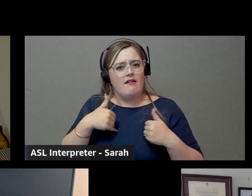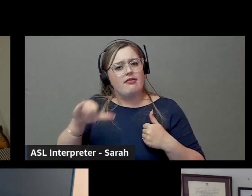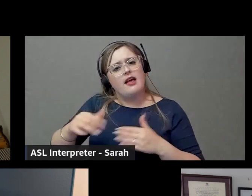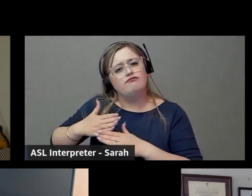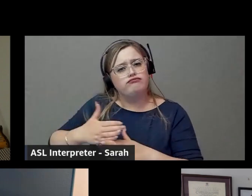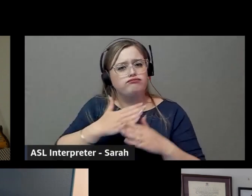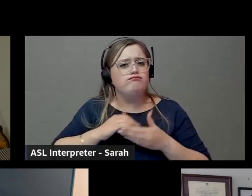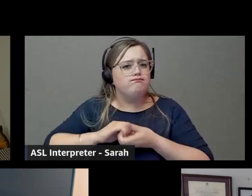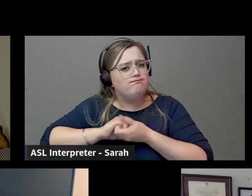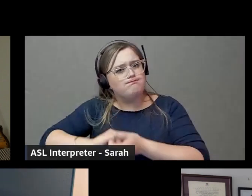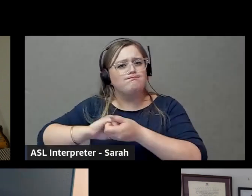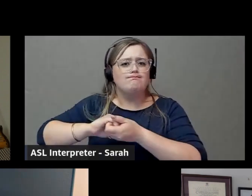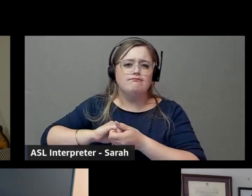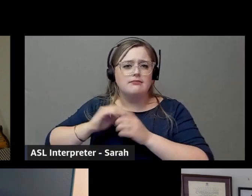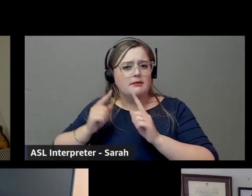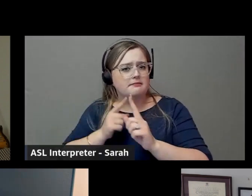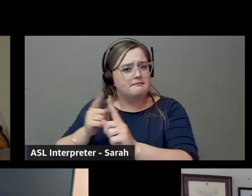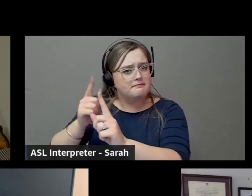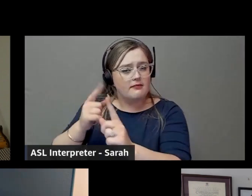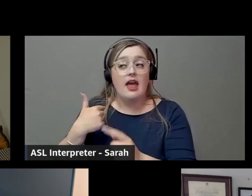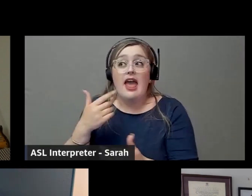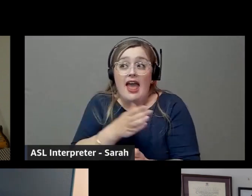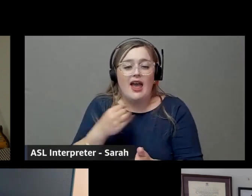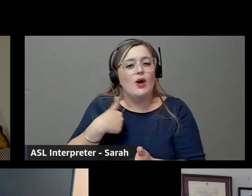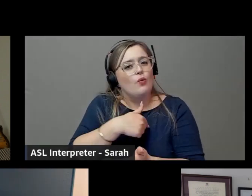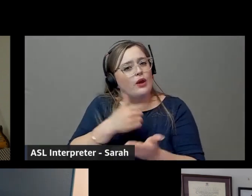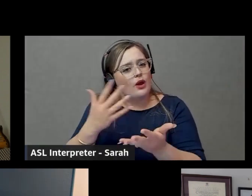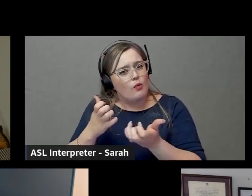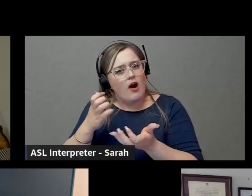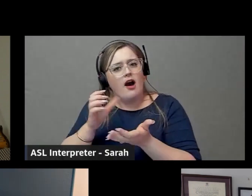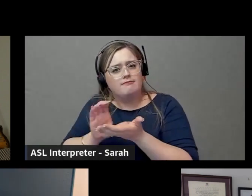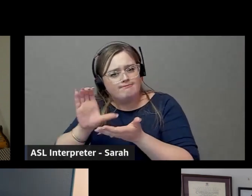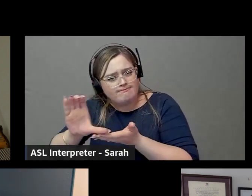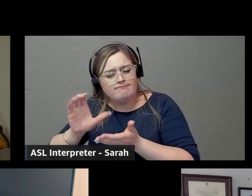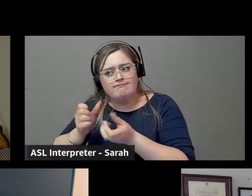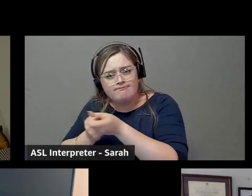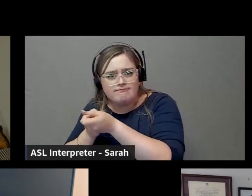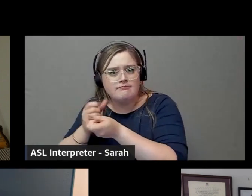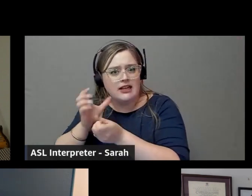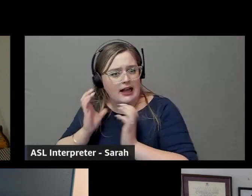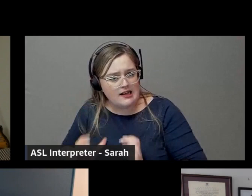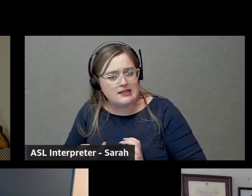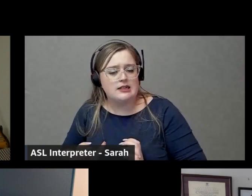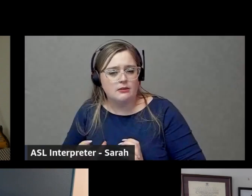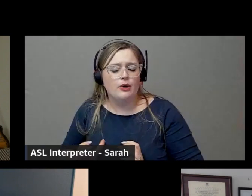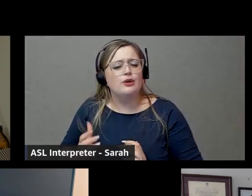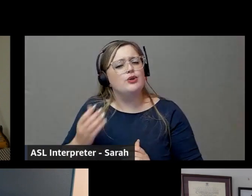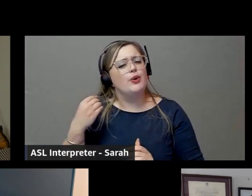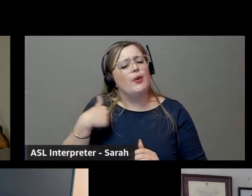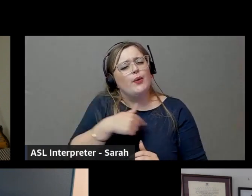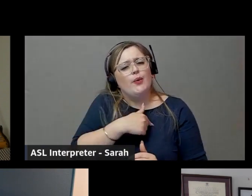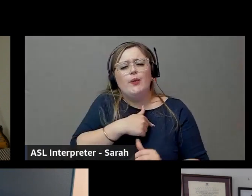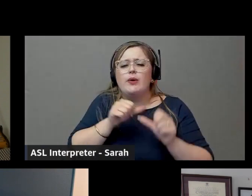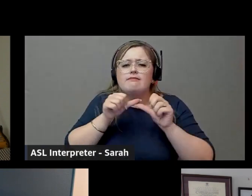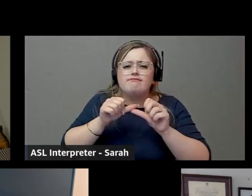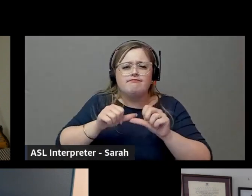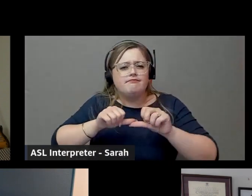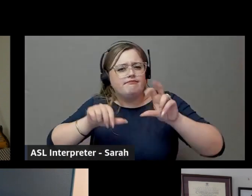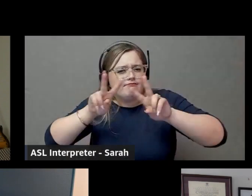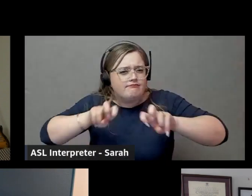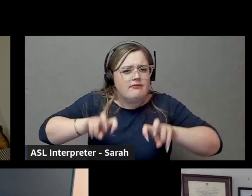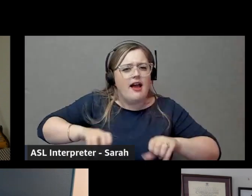also trying to invest on behalf of our customers. We're constantly looking at how do we improve the